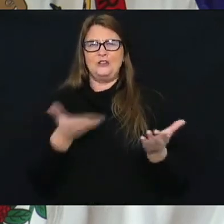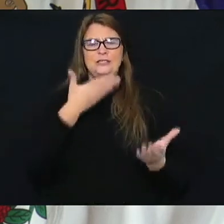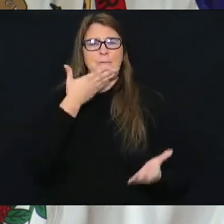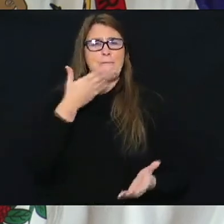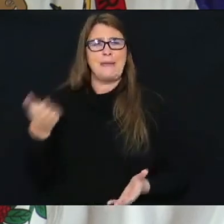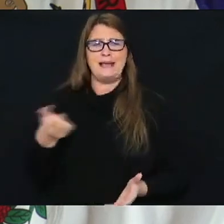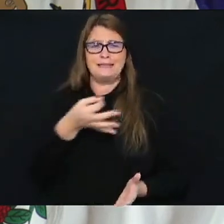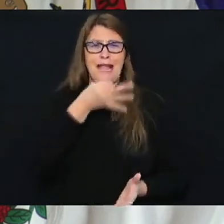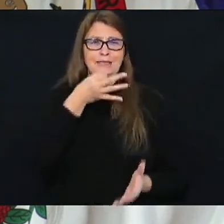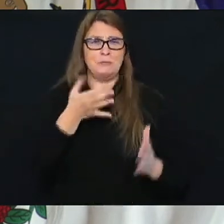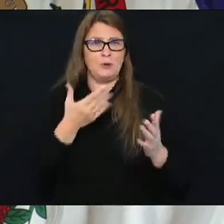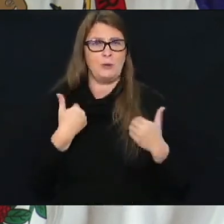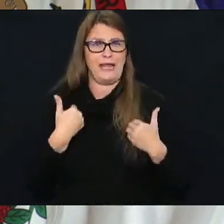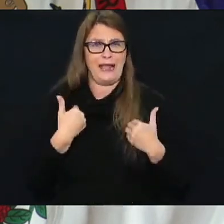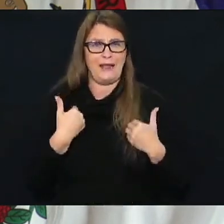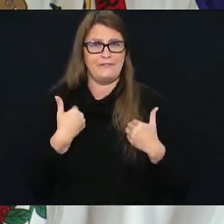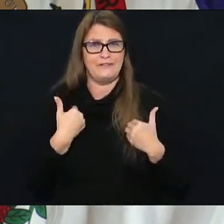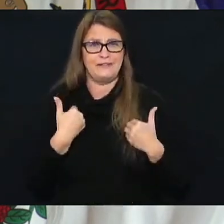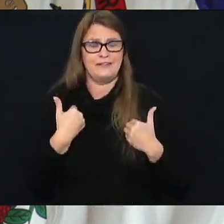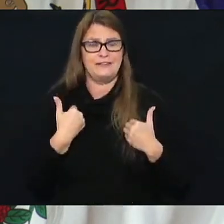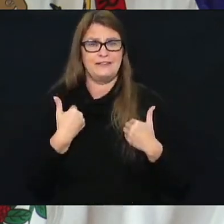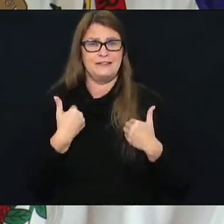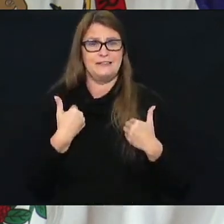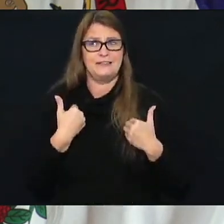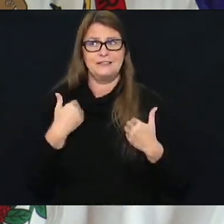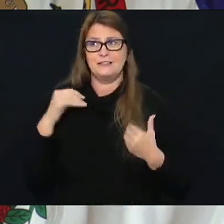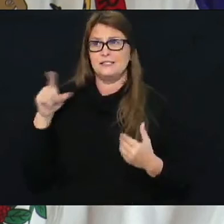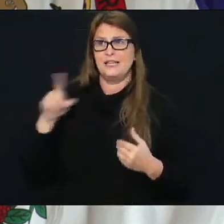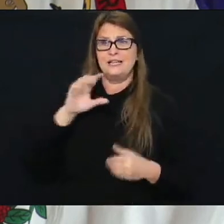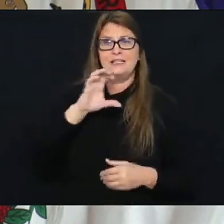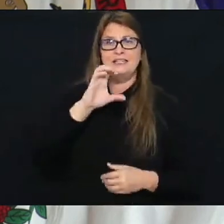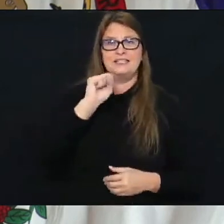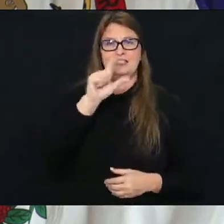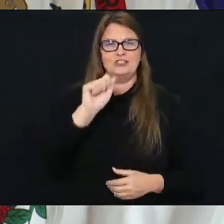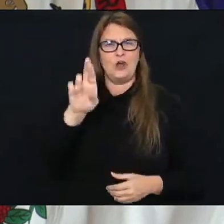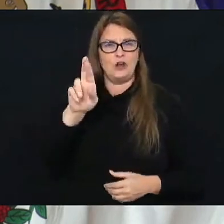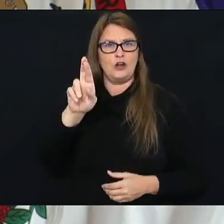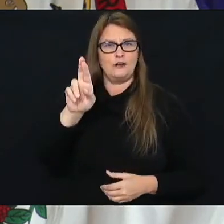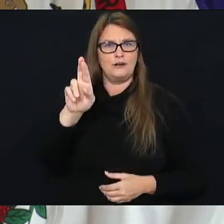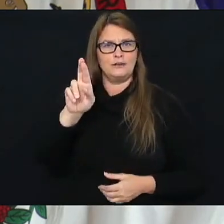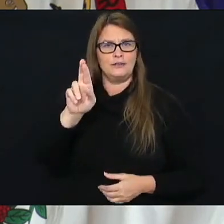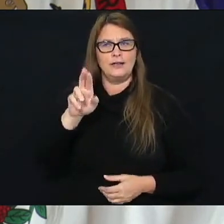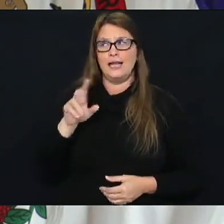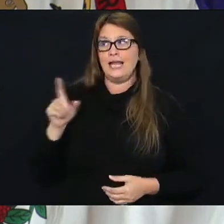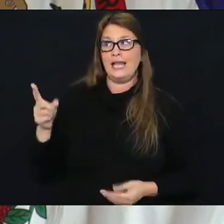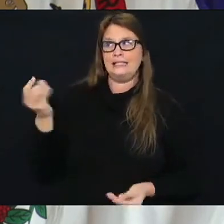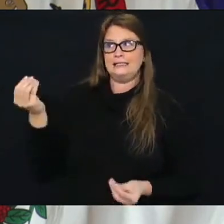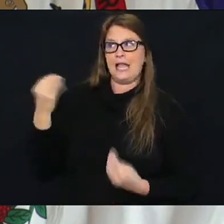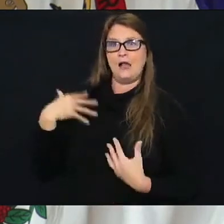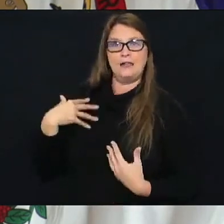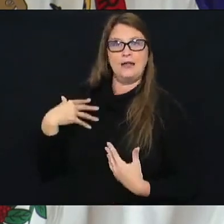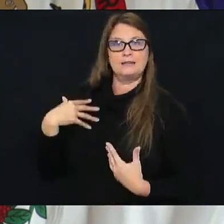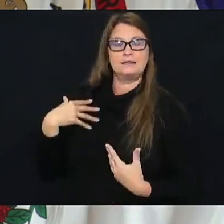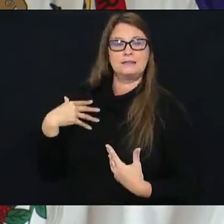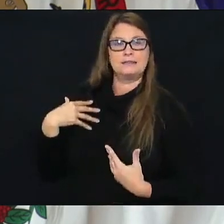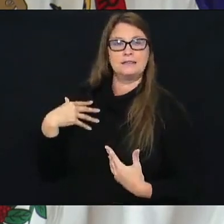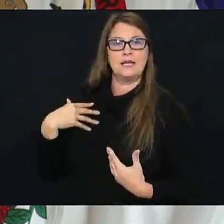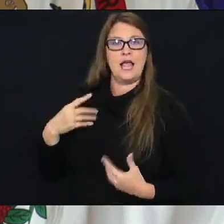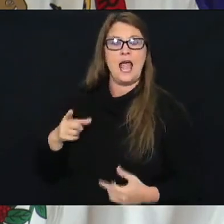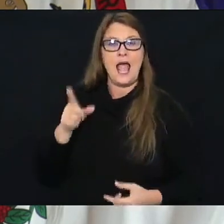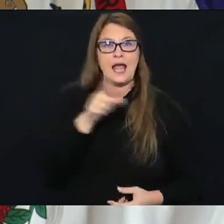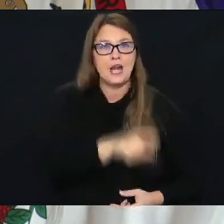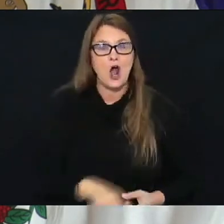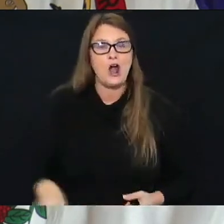expert that we can possibly have, the coronavirus czar, that is telling us, telling all